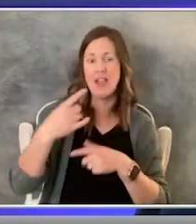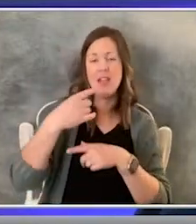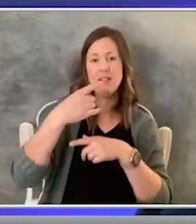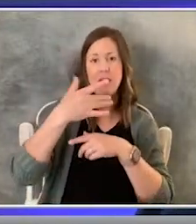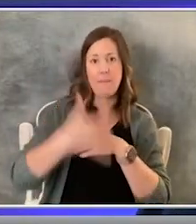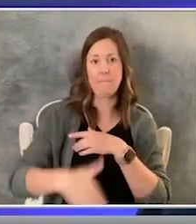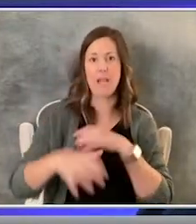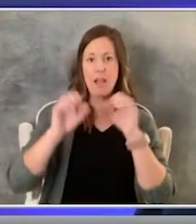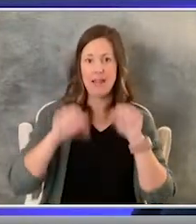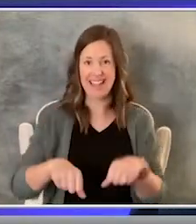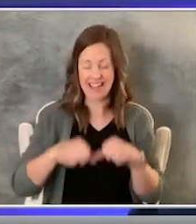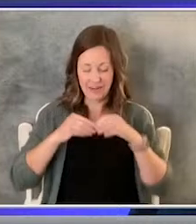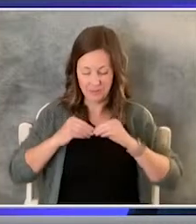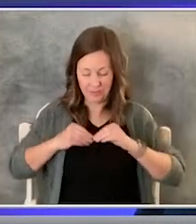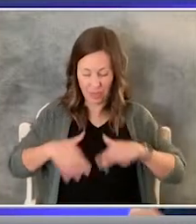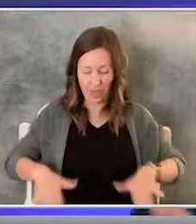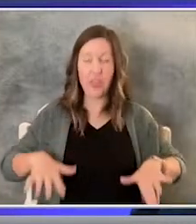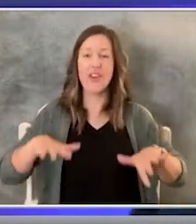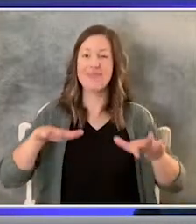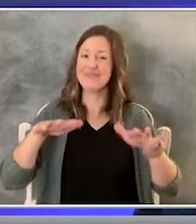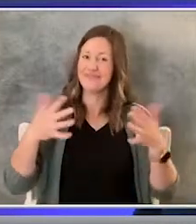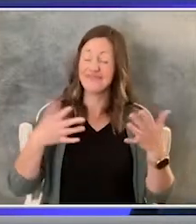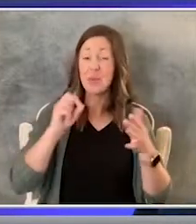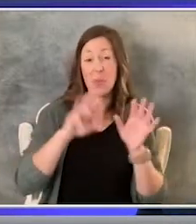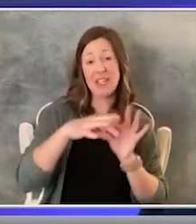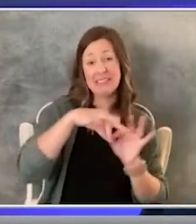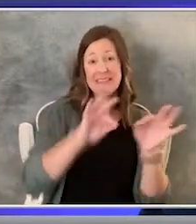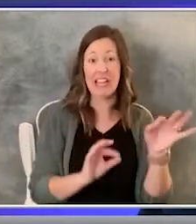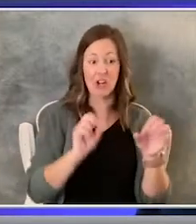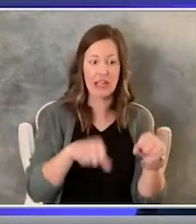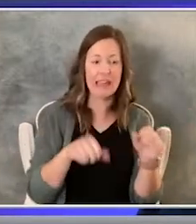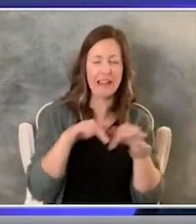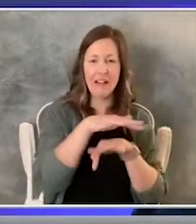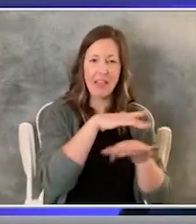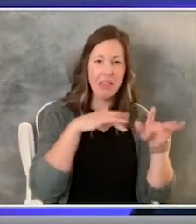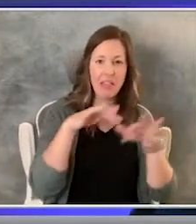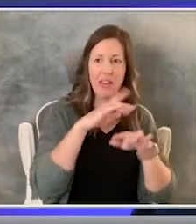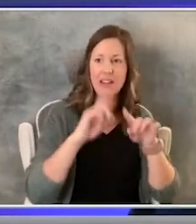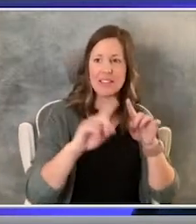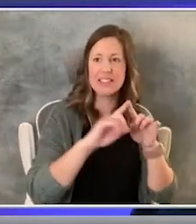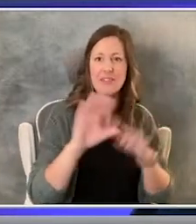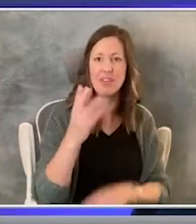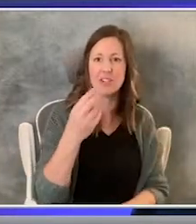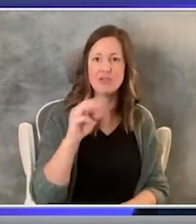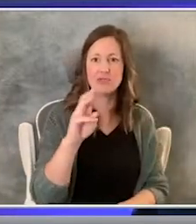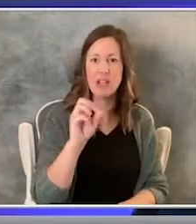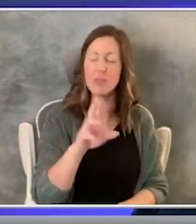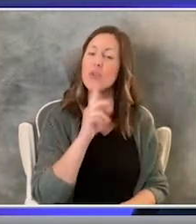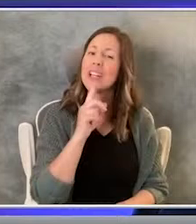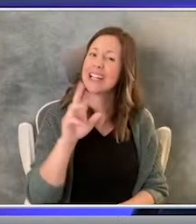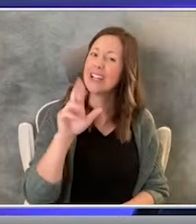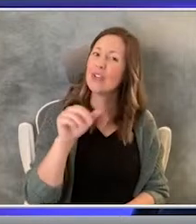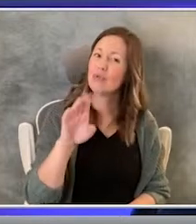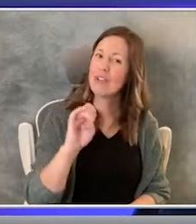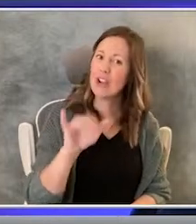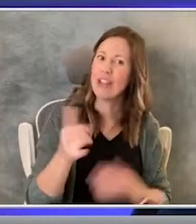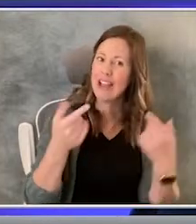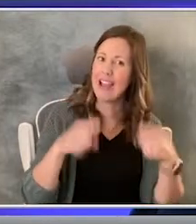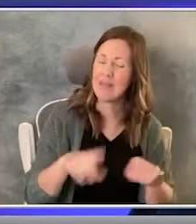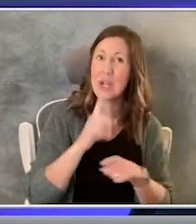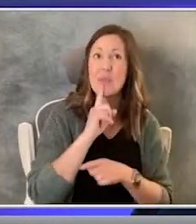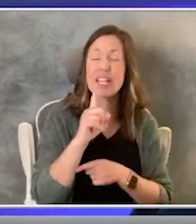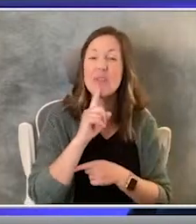has a question about recognizing pain, and Dr. Kennedy talked about how he was feeling something in his back, but it wasn't a crushing chest